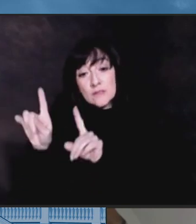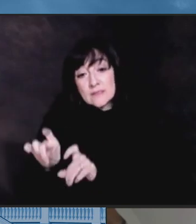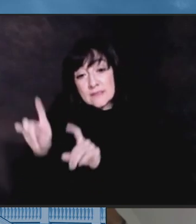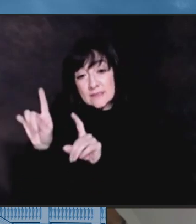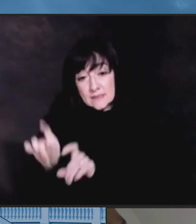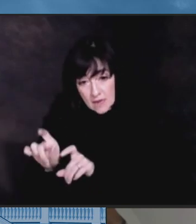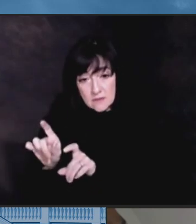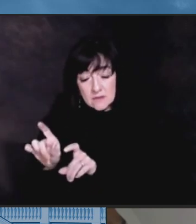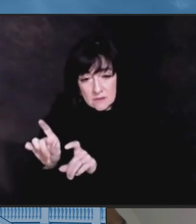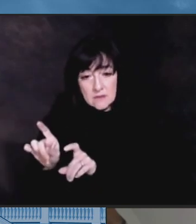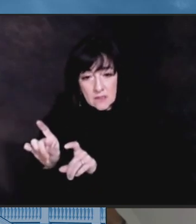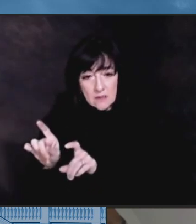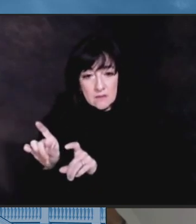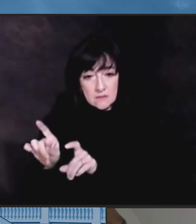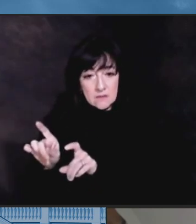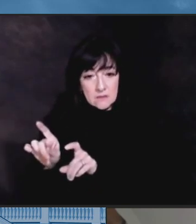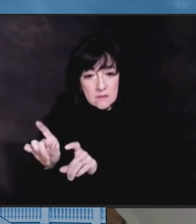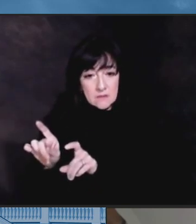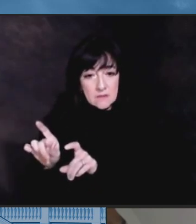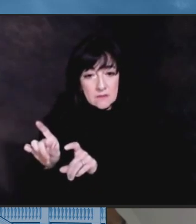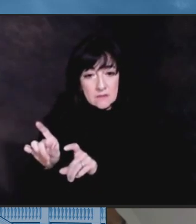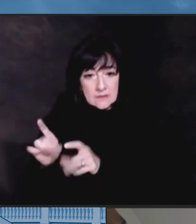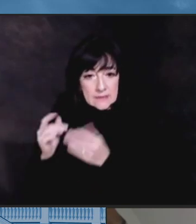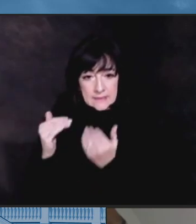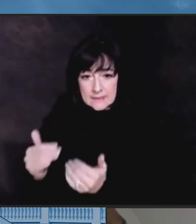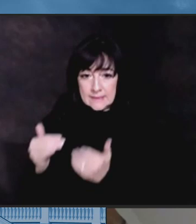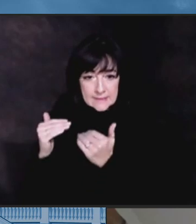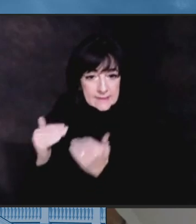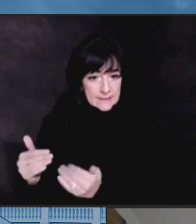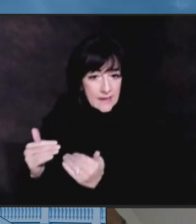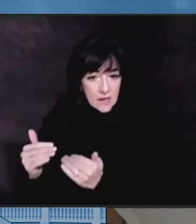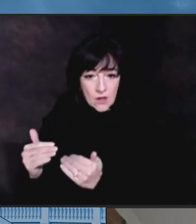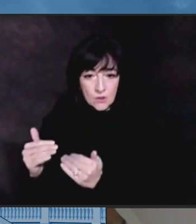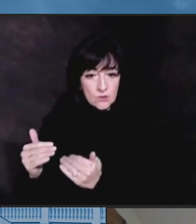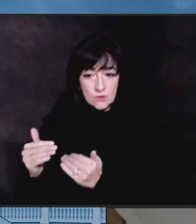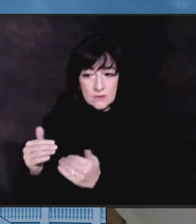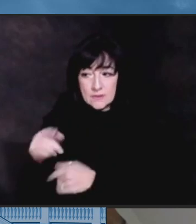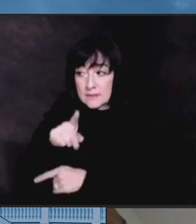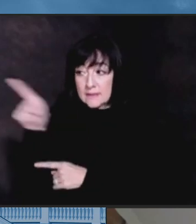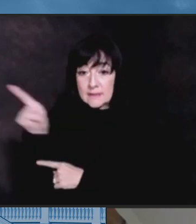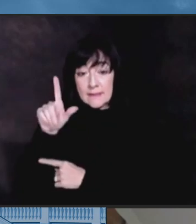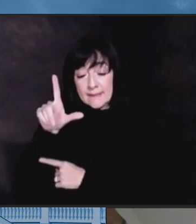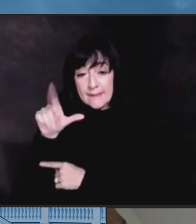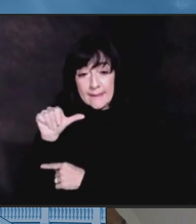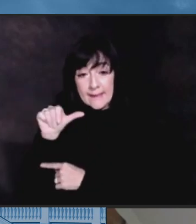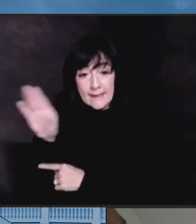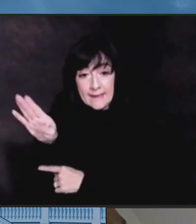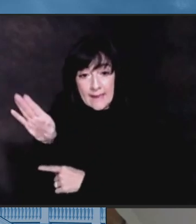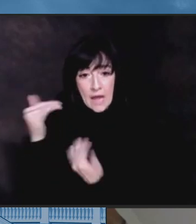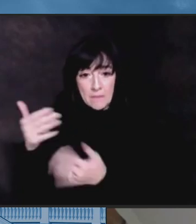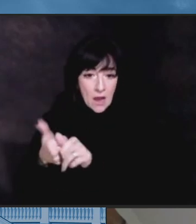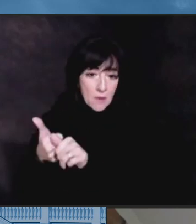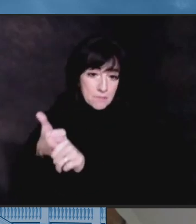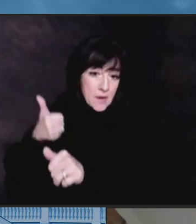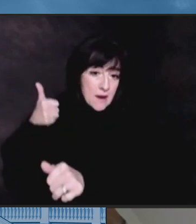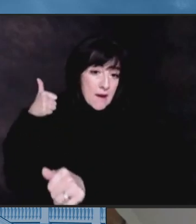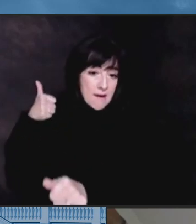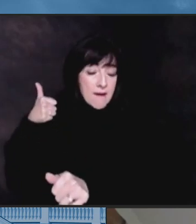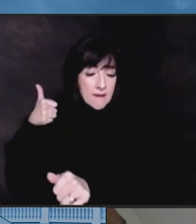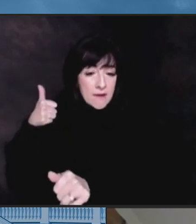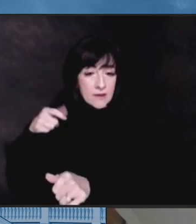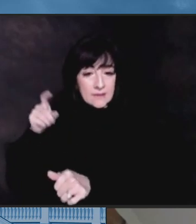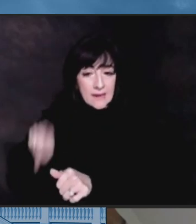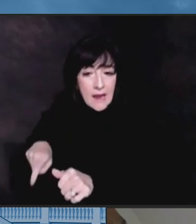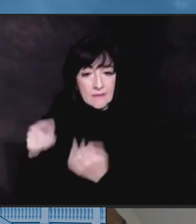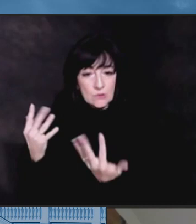so much that they're going beyond the ability almost of the labs to return the tests, and we have to strike the right